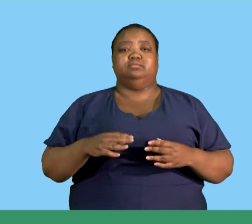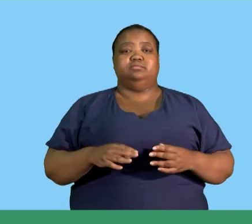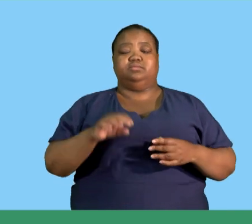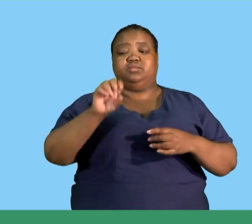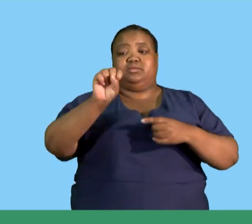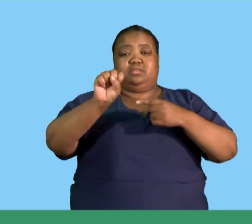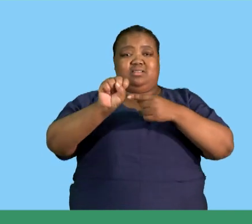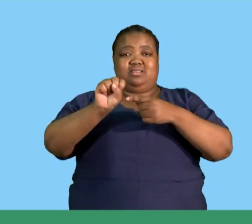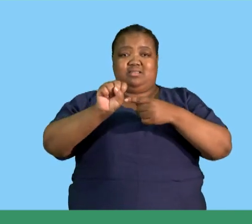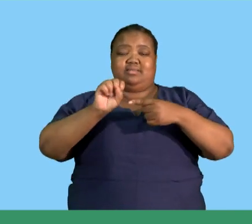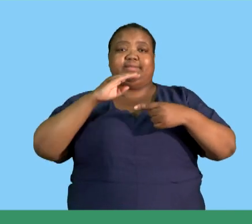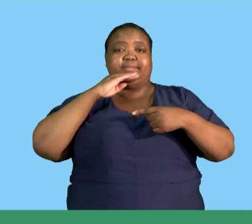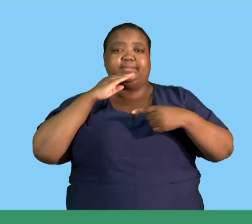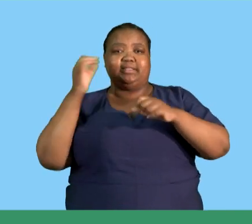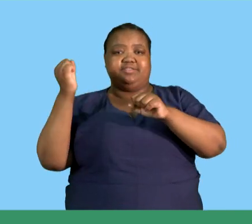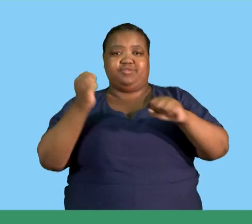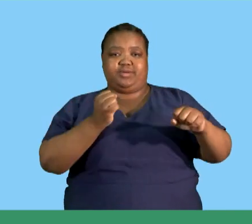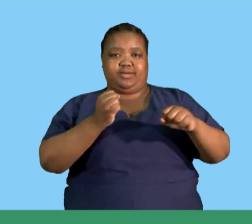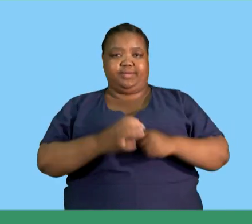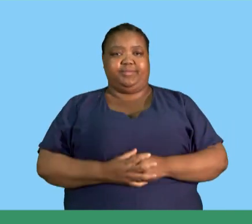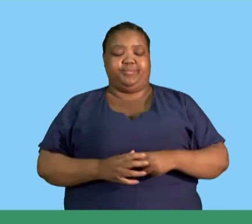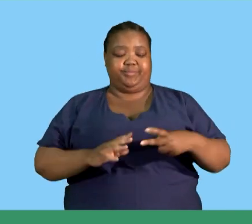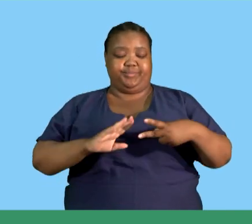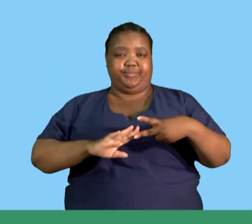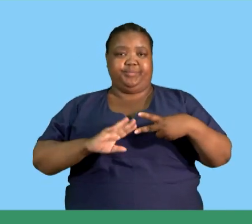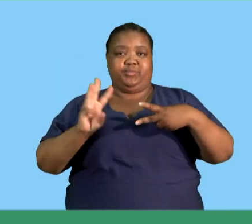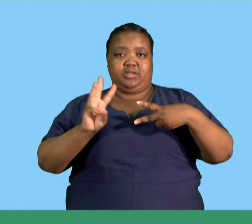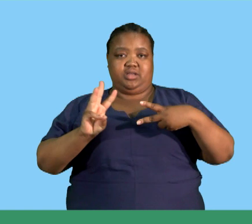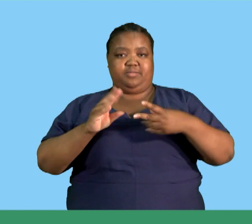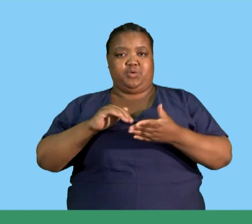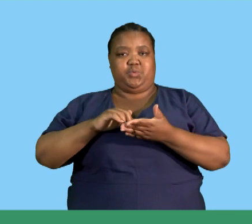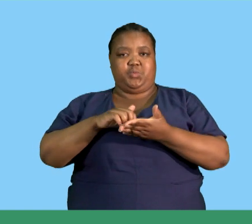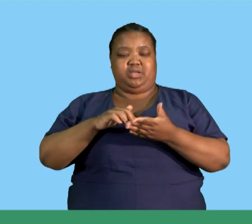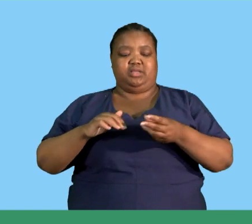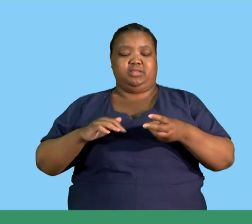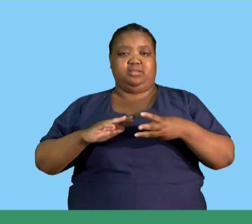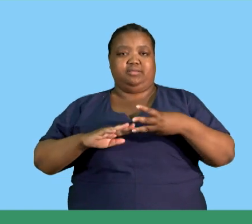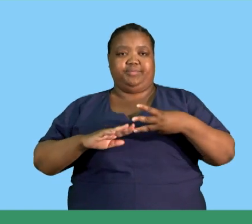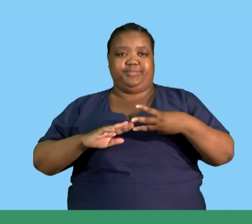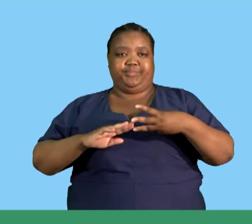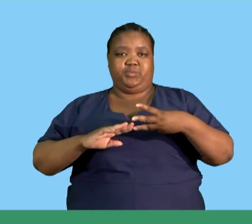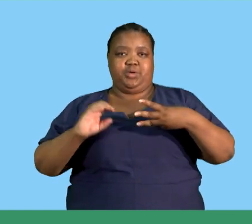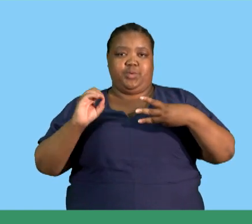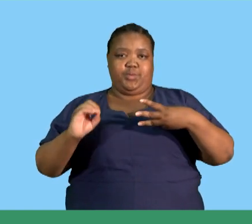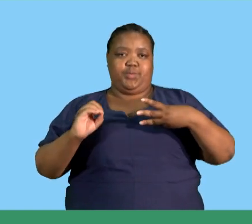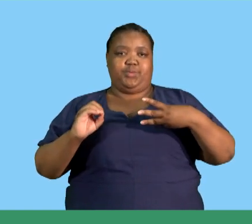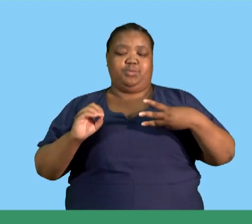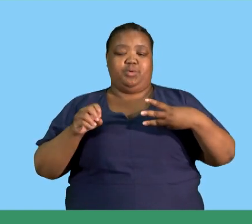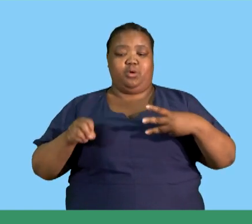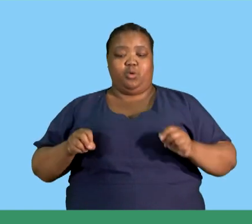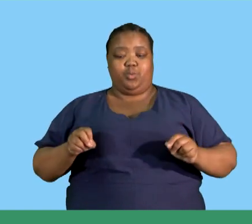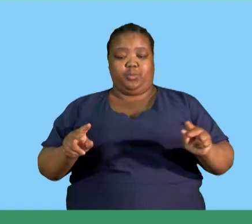SWOT analysis is an acronym. S stands for what? It stands for the strengths, W for